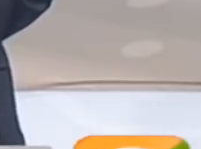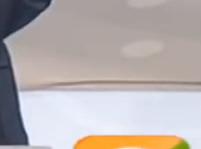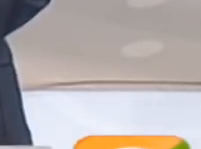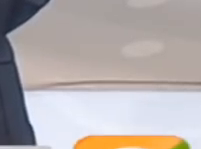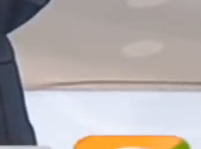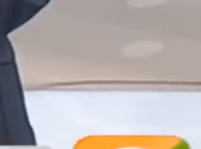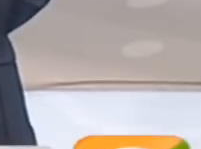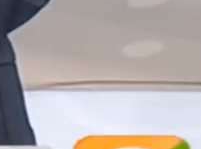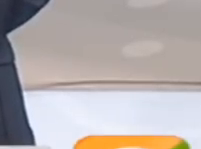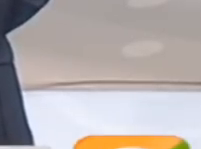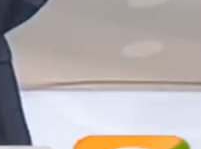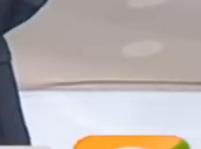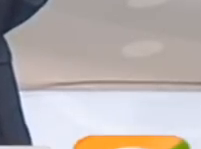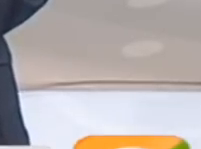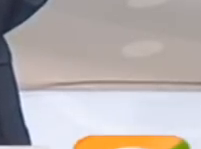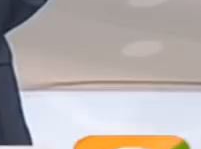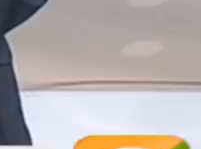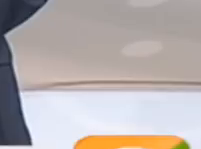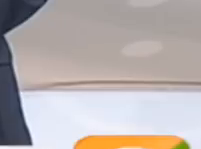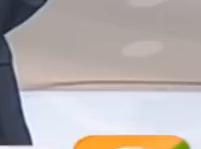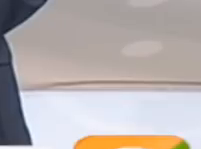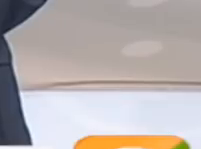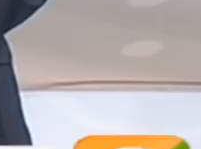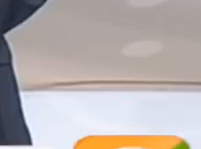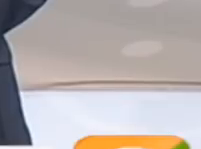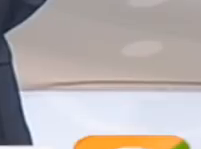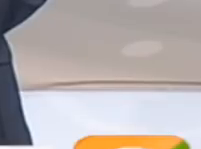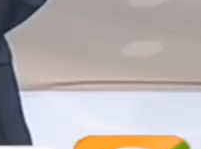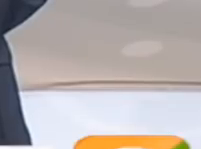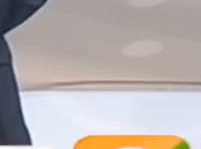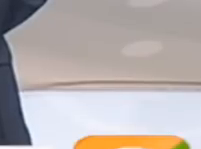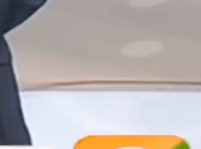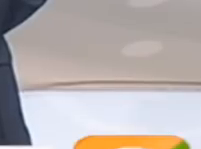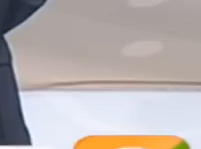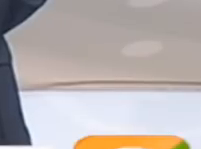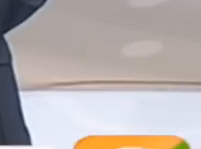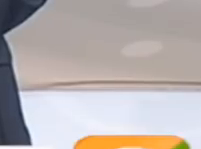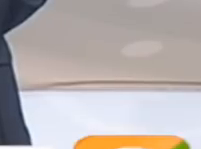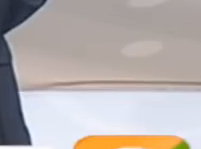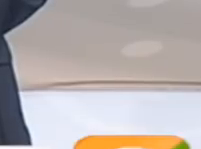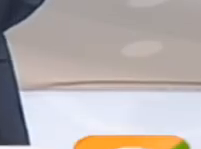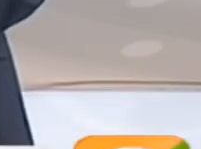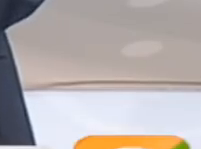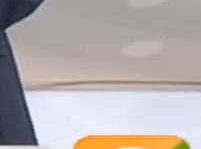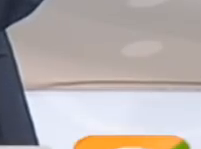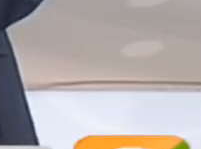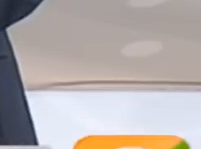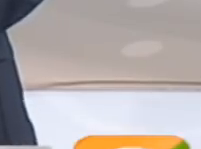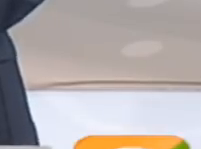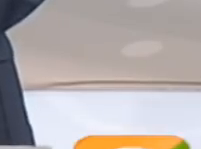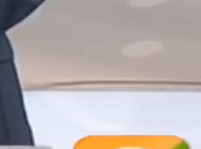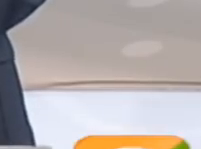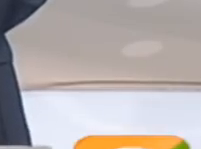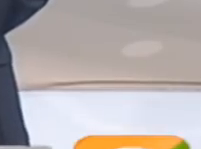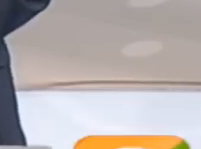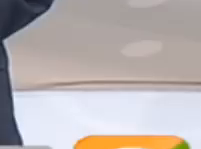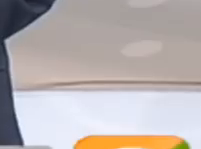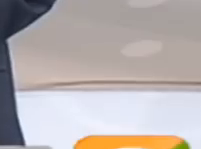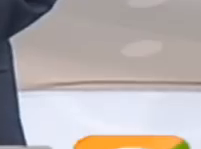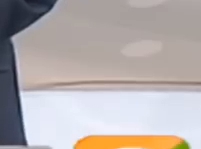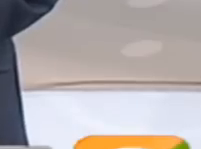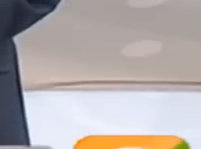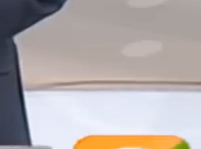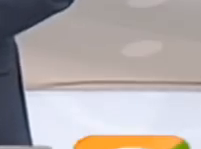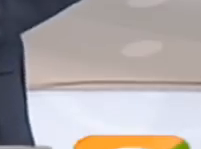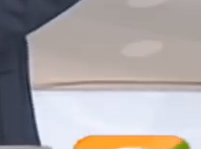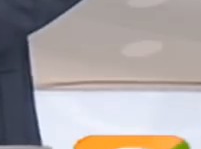henceforth after his staggering feat today afternoon when he smashed the men's marathon record at the Berlin Marathon in Germany.